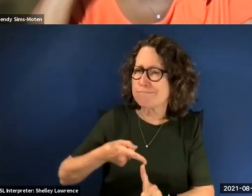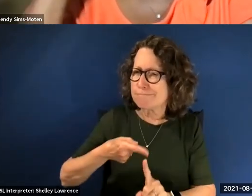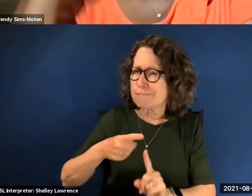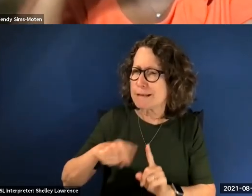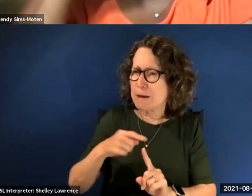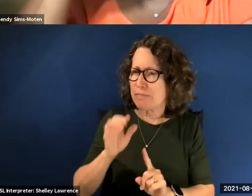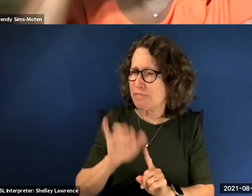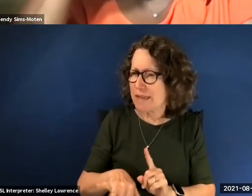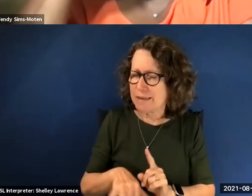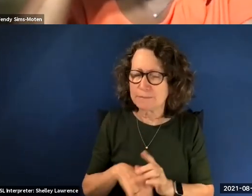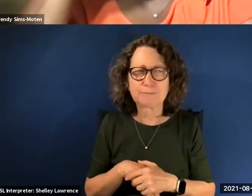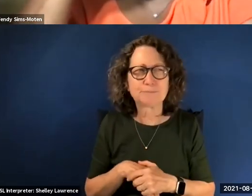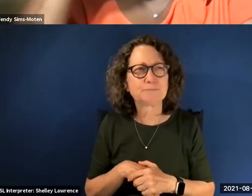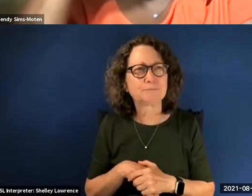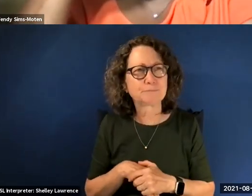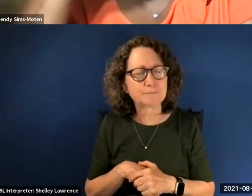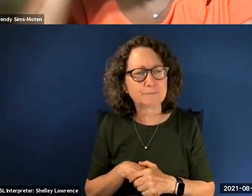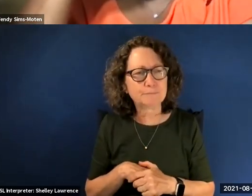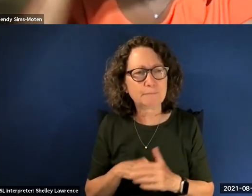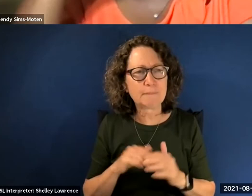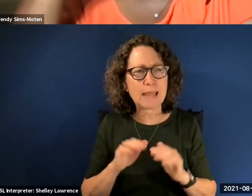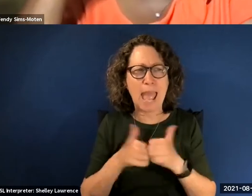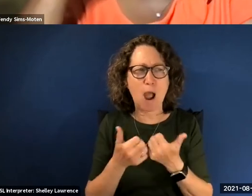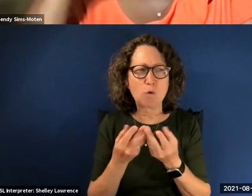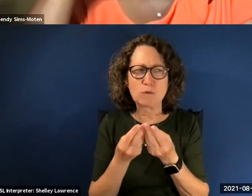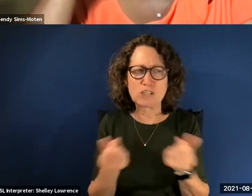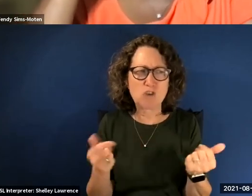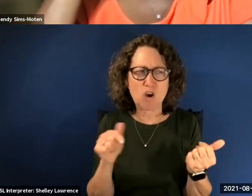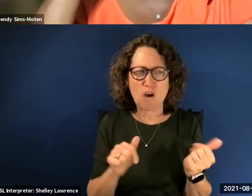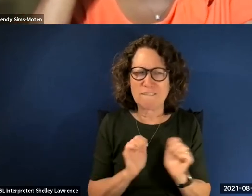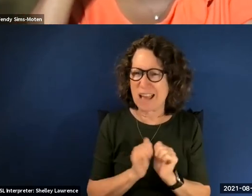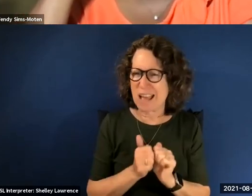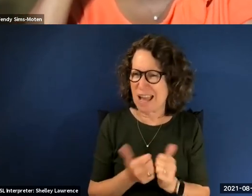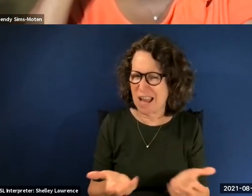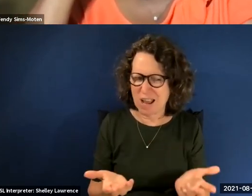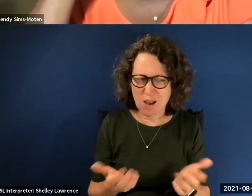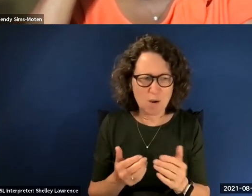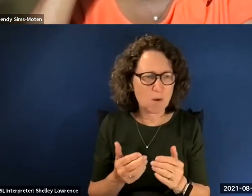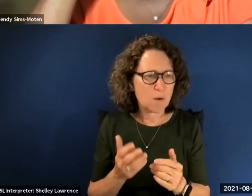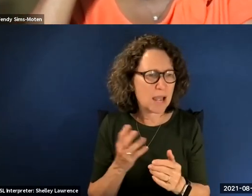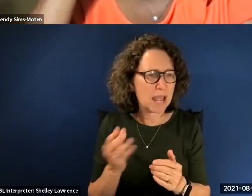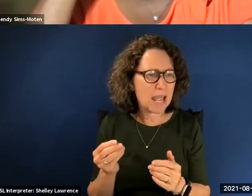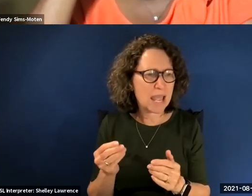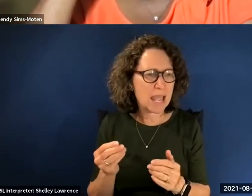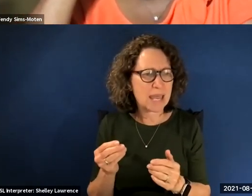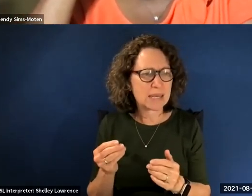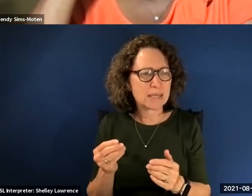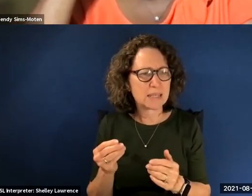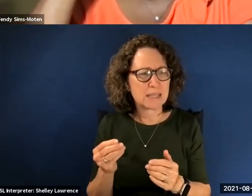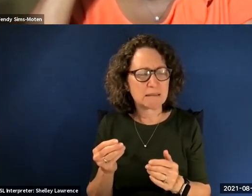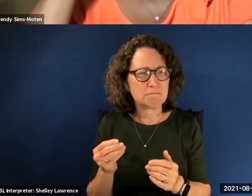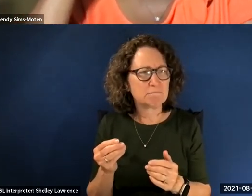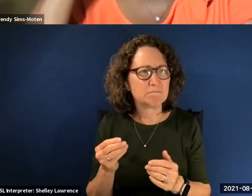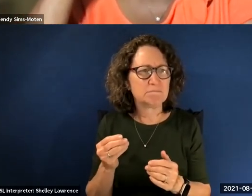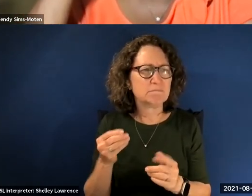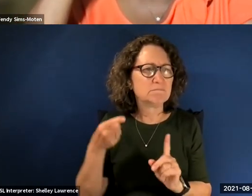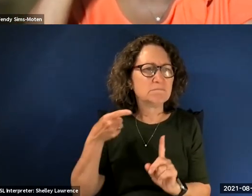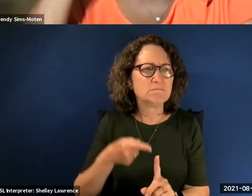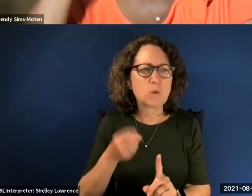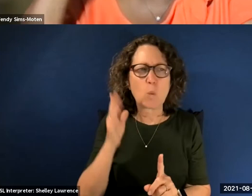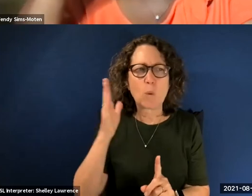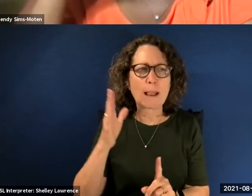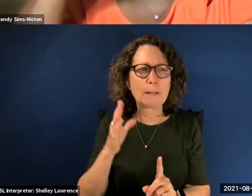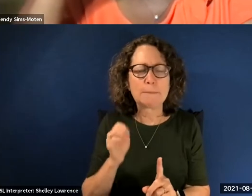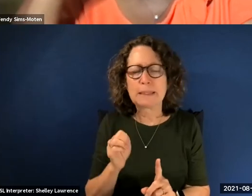this as to how we're going to resolve this. And certainly encouraged by, the fact that there's going to